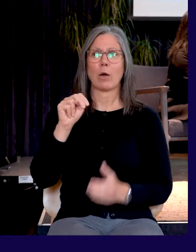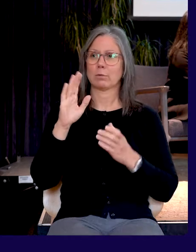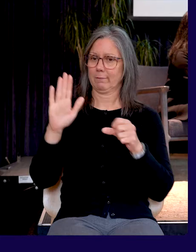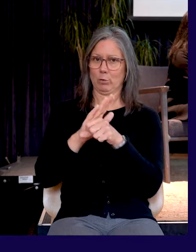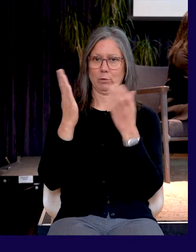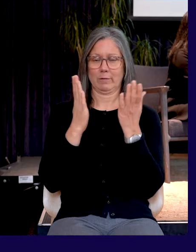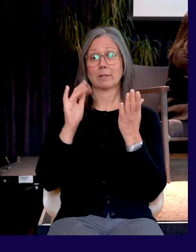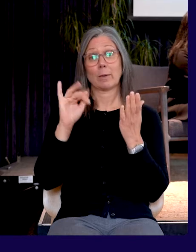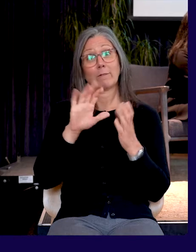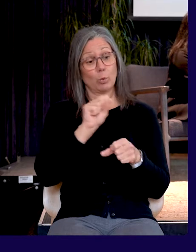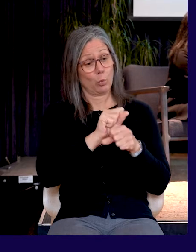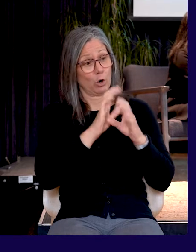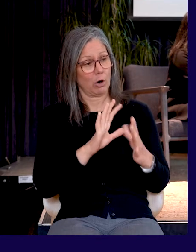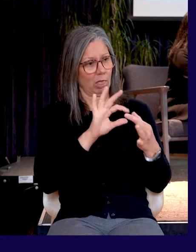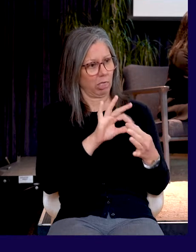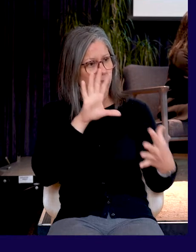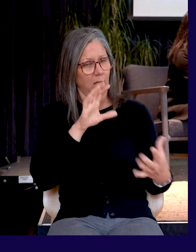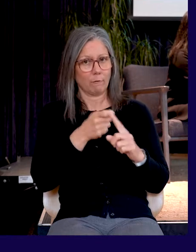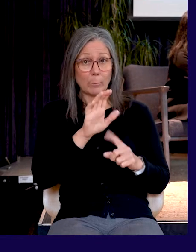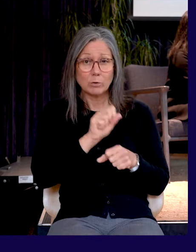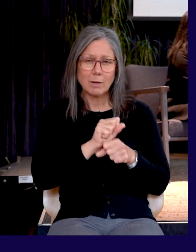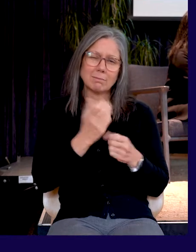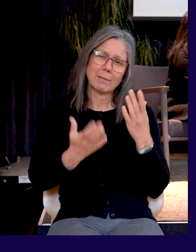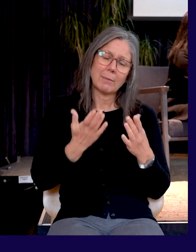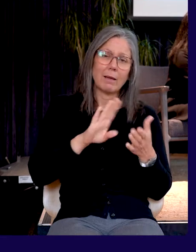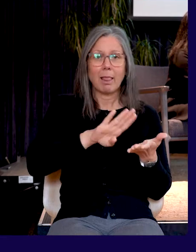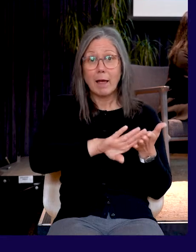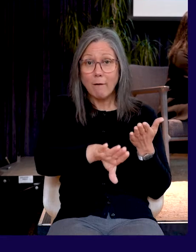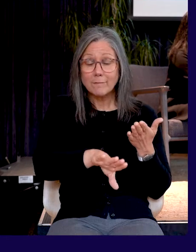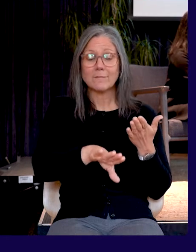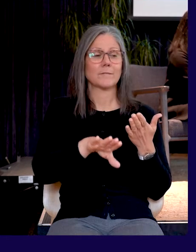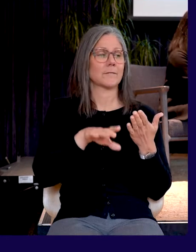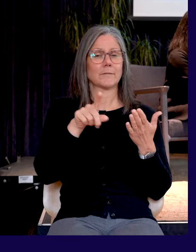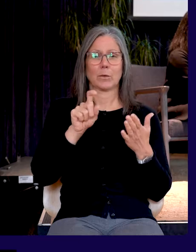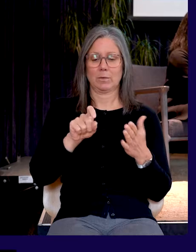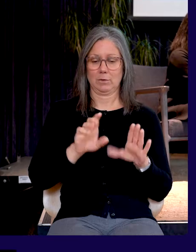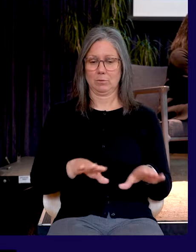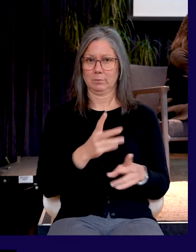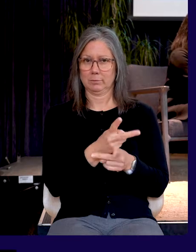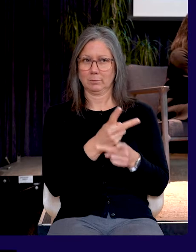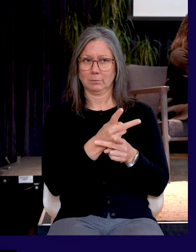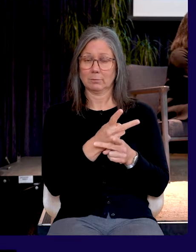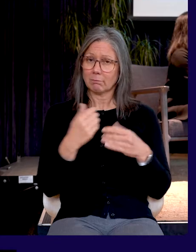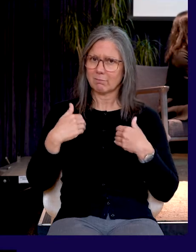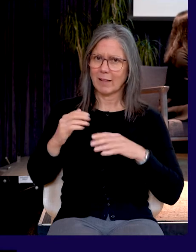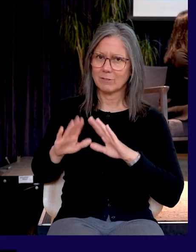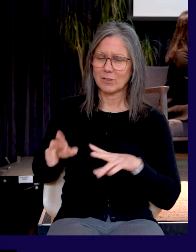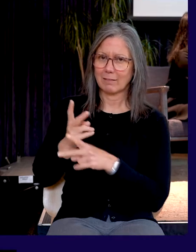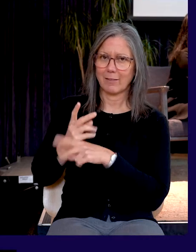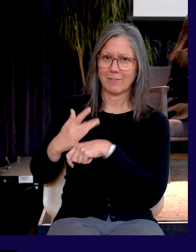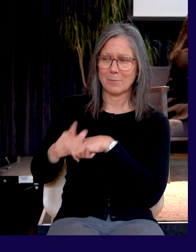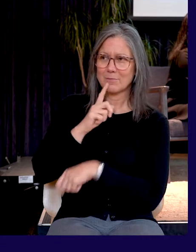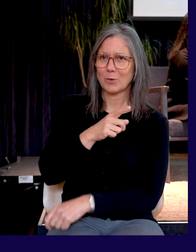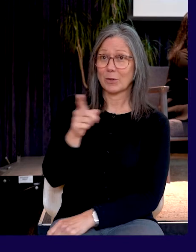a dislocated worker and you got laid off from your job and you need childcare, well, there's childcare that is